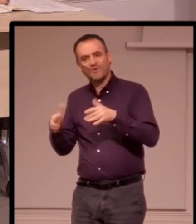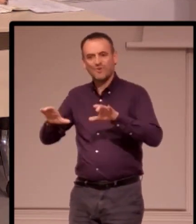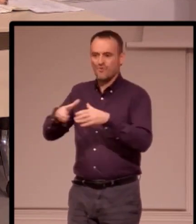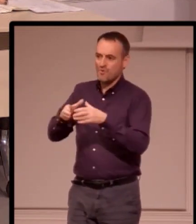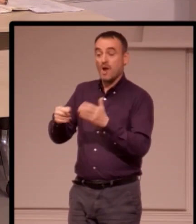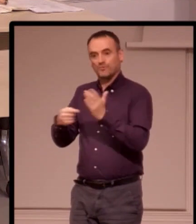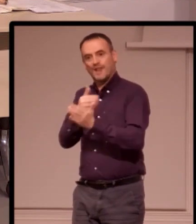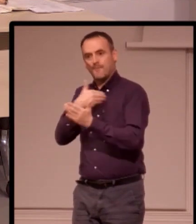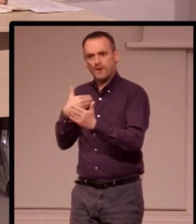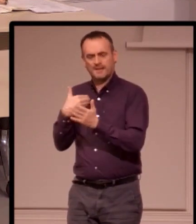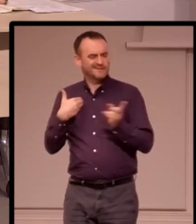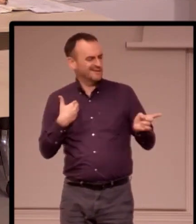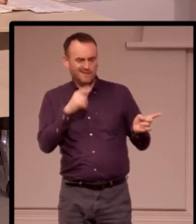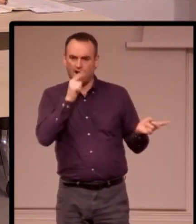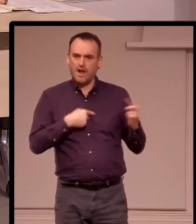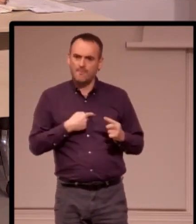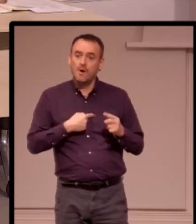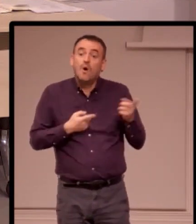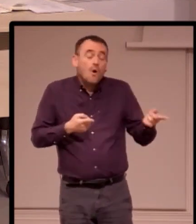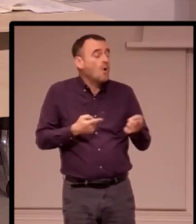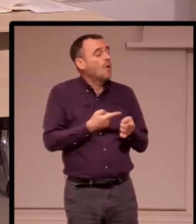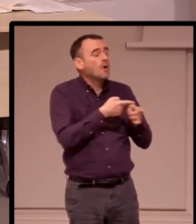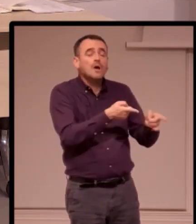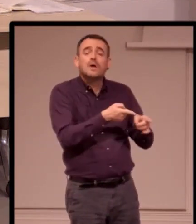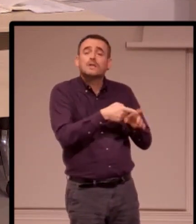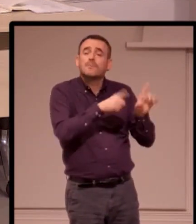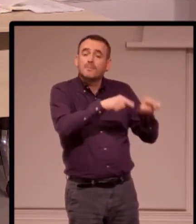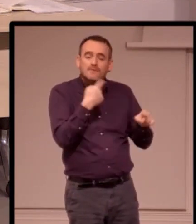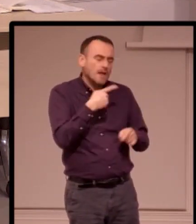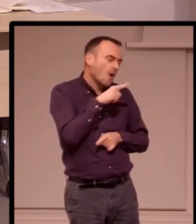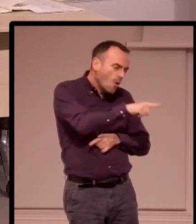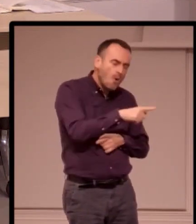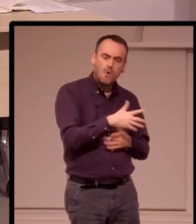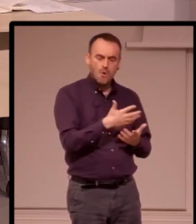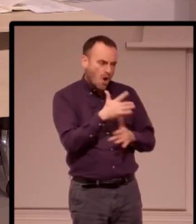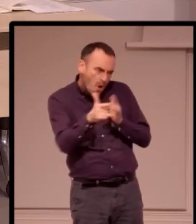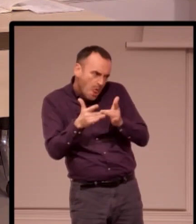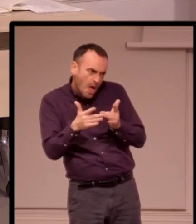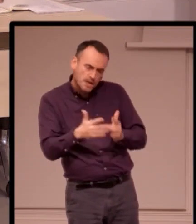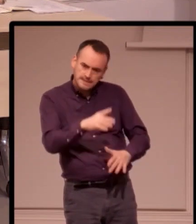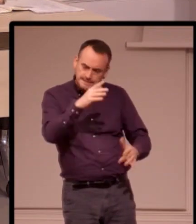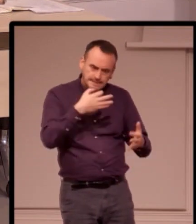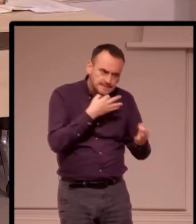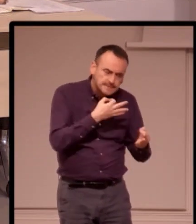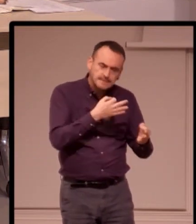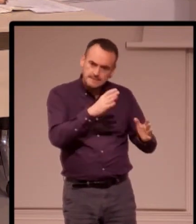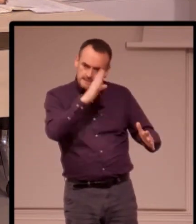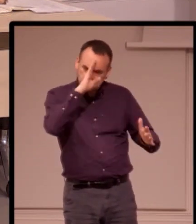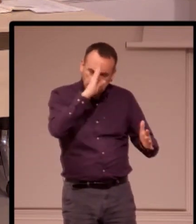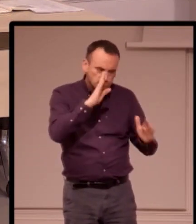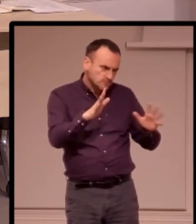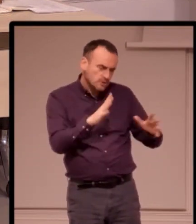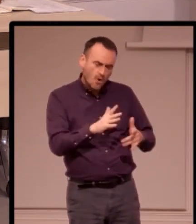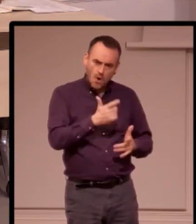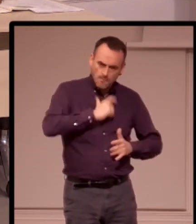we're telling children and young people that they need to stay safe online and they need to really watch their personal data, but what we're going to do is send them a survey and ask them to fill